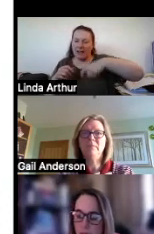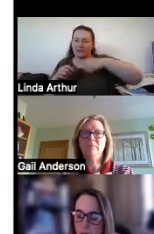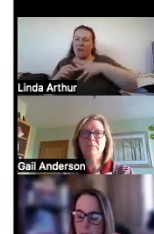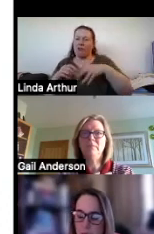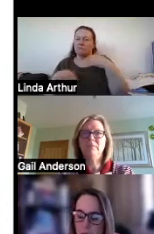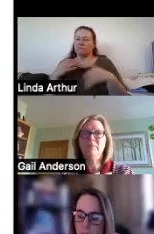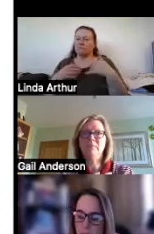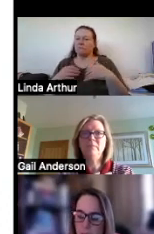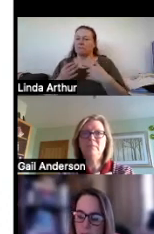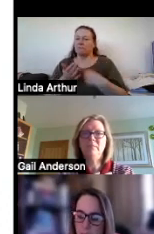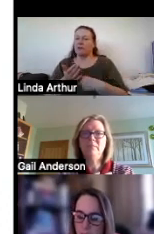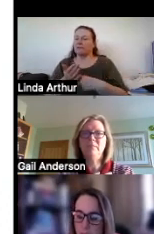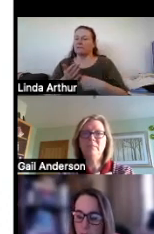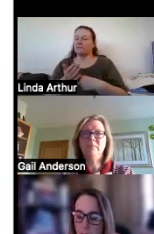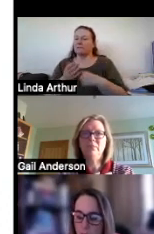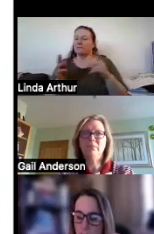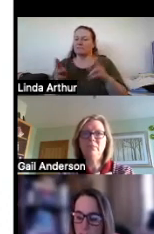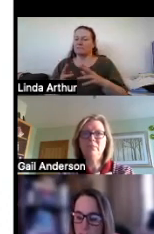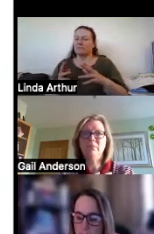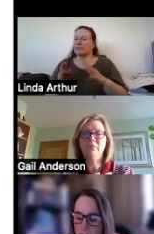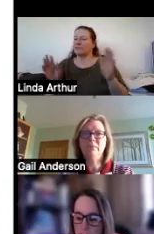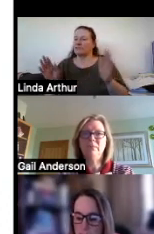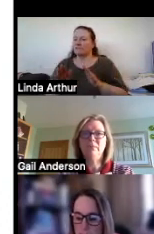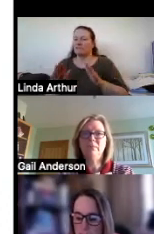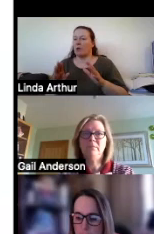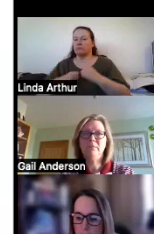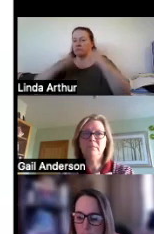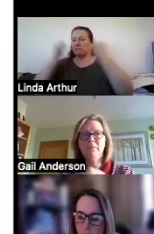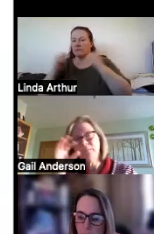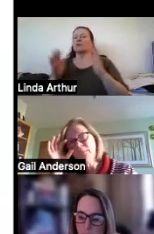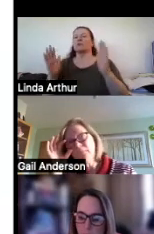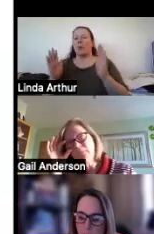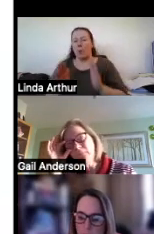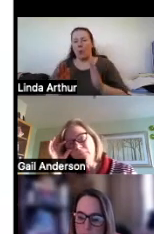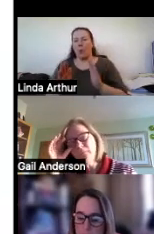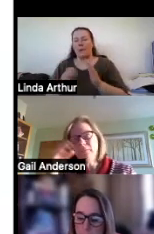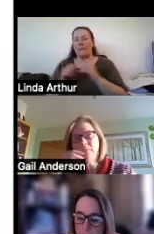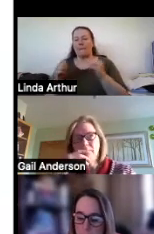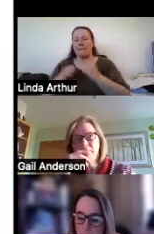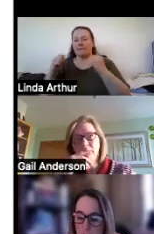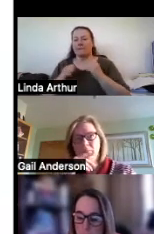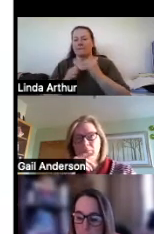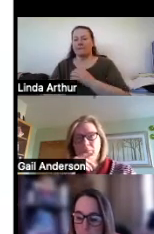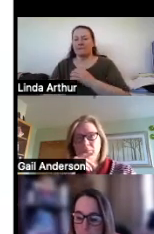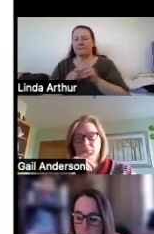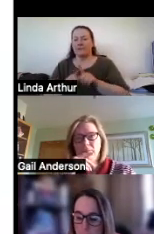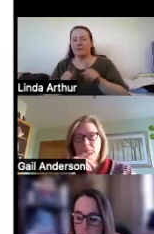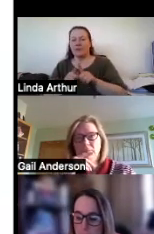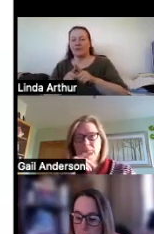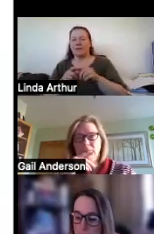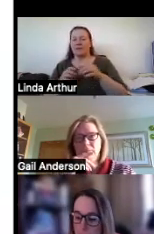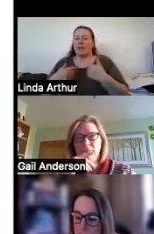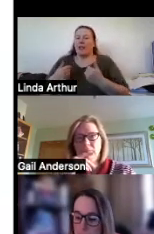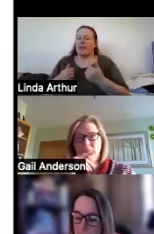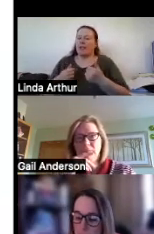discomfort, then we would recommend that you then move to more low impact activities instead. Trying to establish healthy pelvic floor